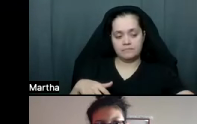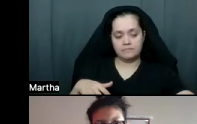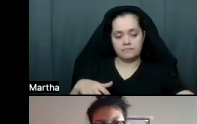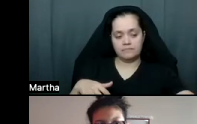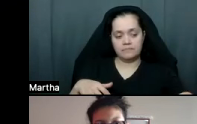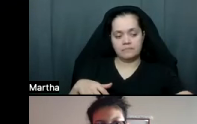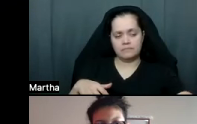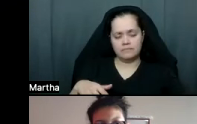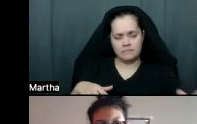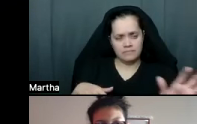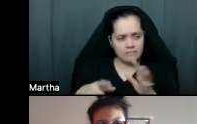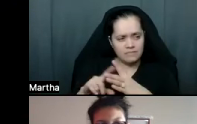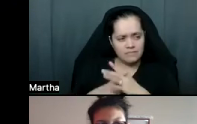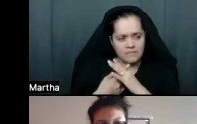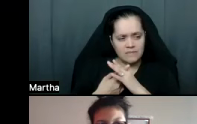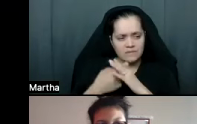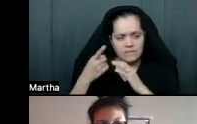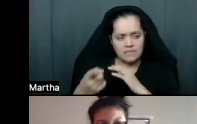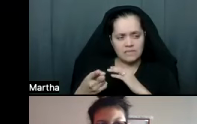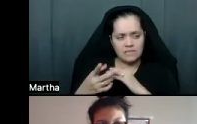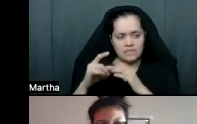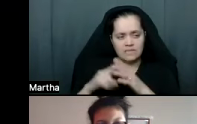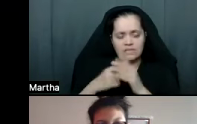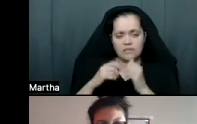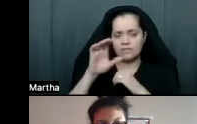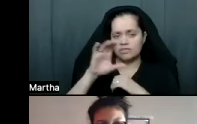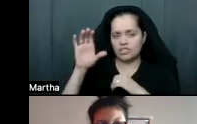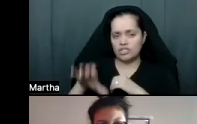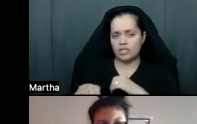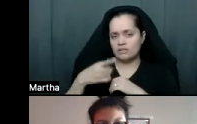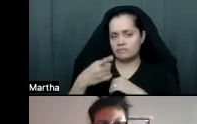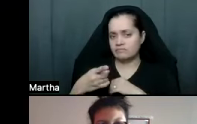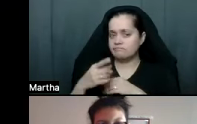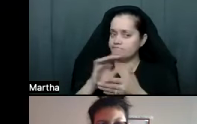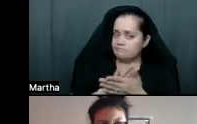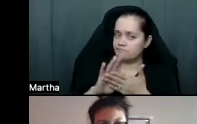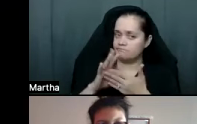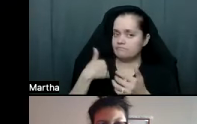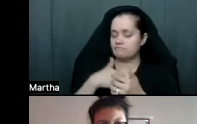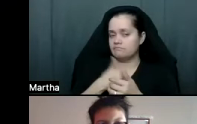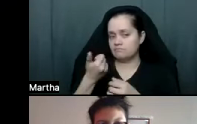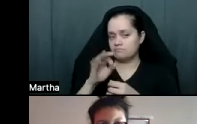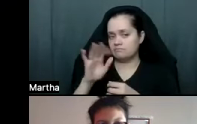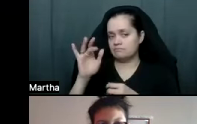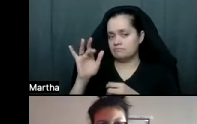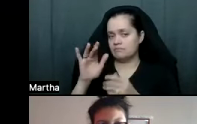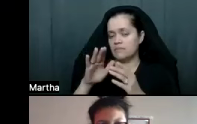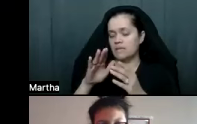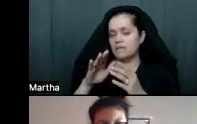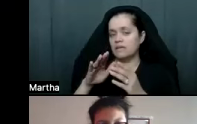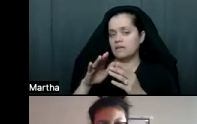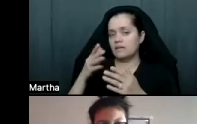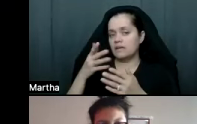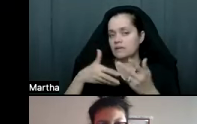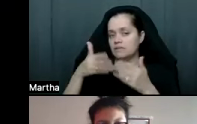So let's start with this one, and it starts with Chicago, which is handy for us. In 1925, a sociologist